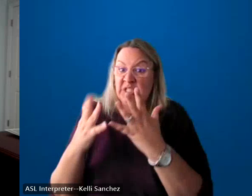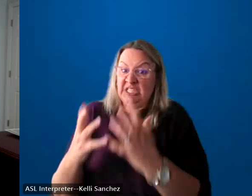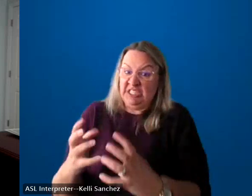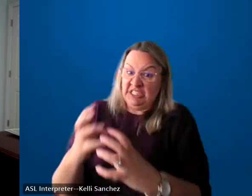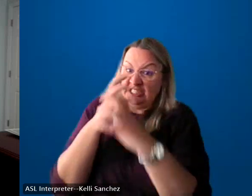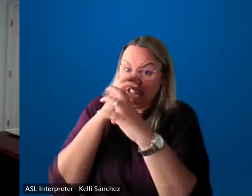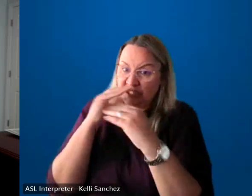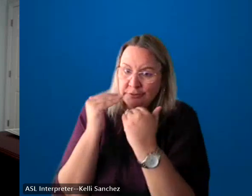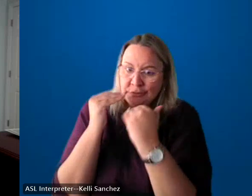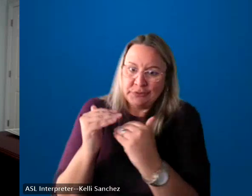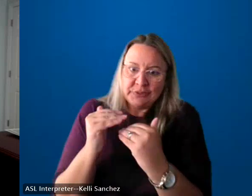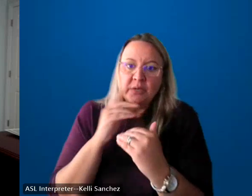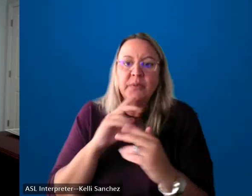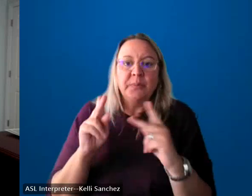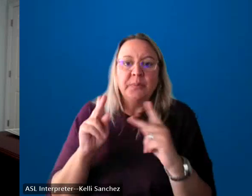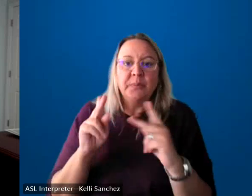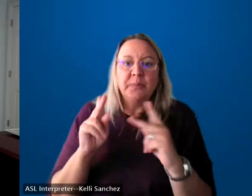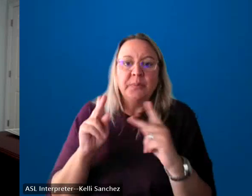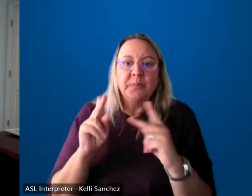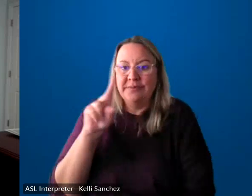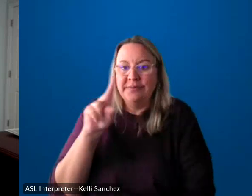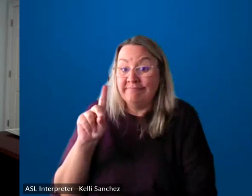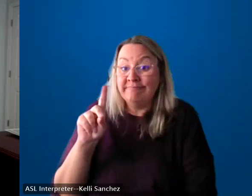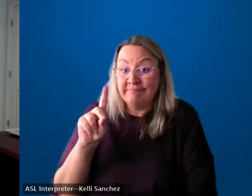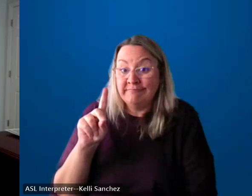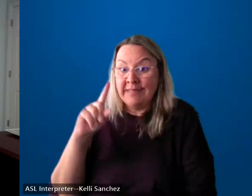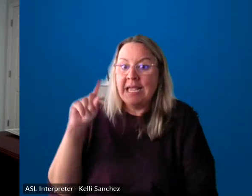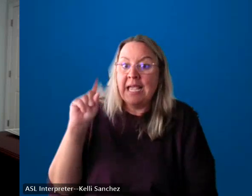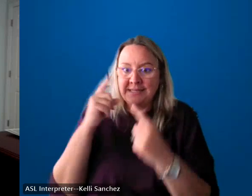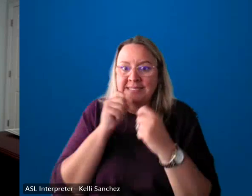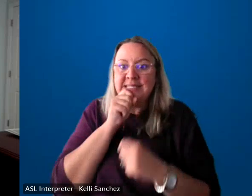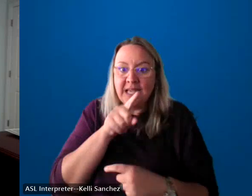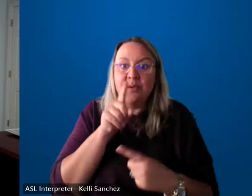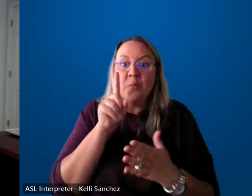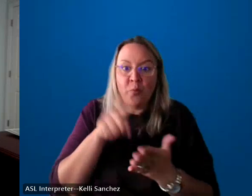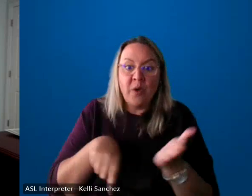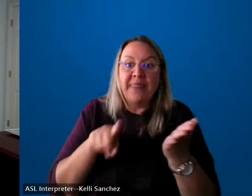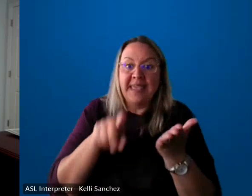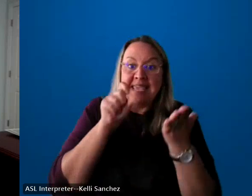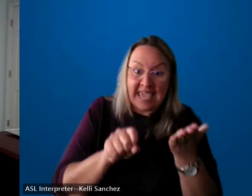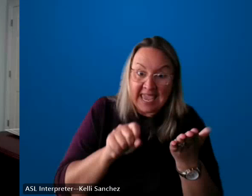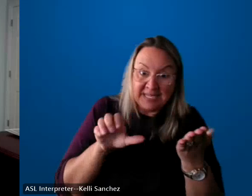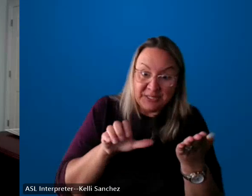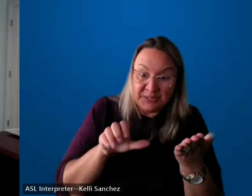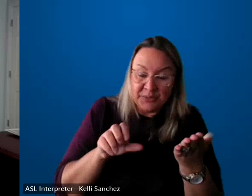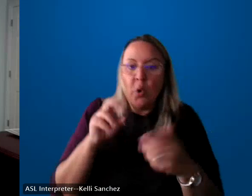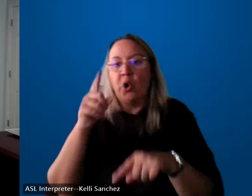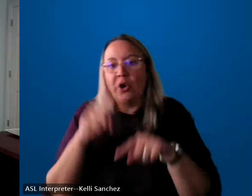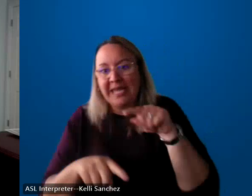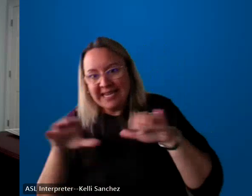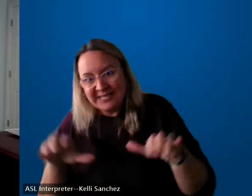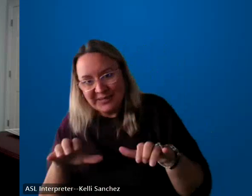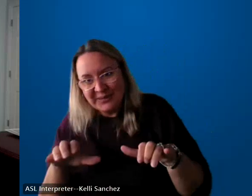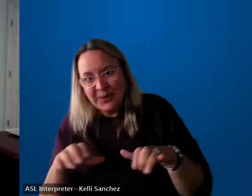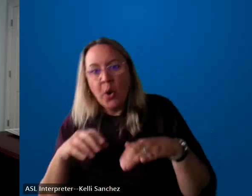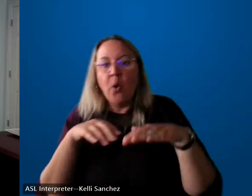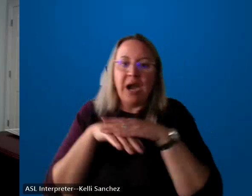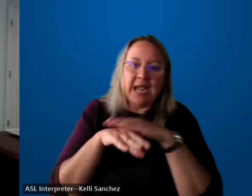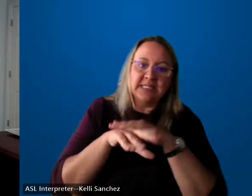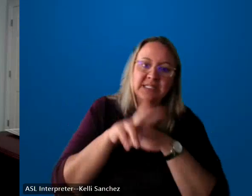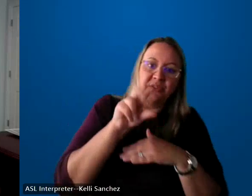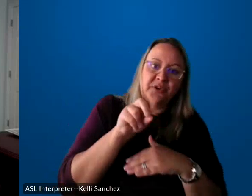with substance abuse issues and telling them what they can do, how they can do. Oh, they can access a 30-day program. They